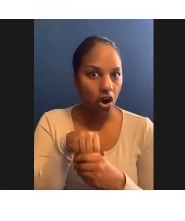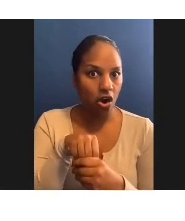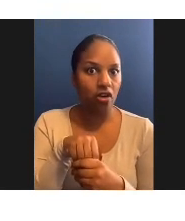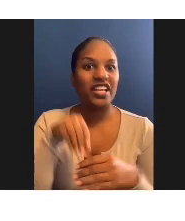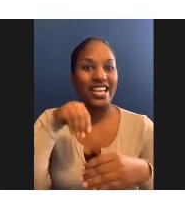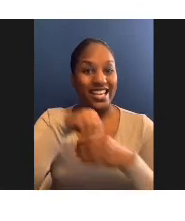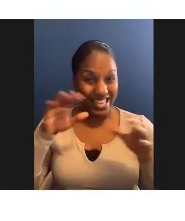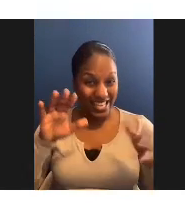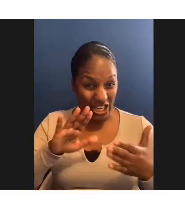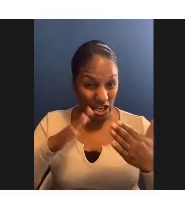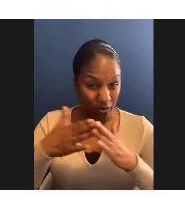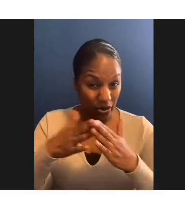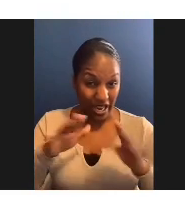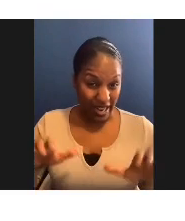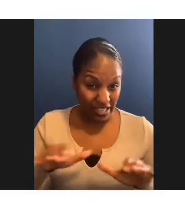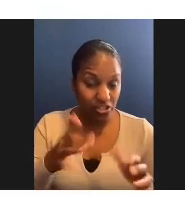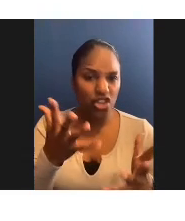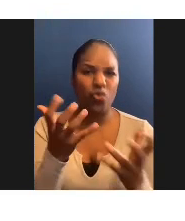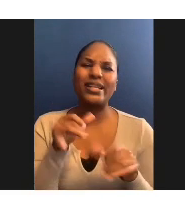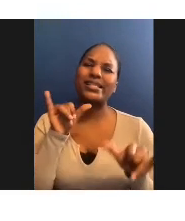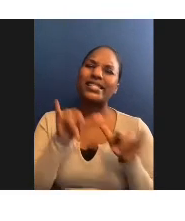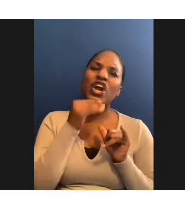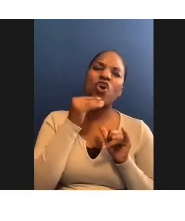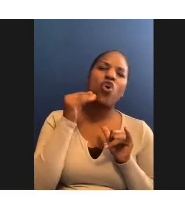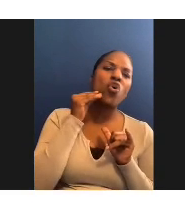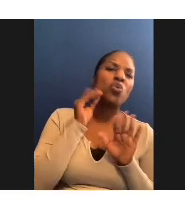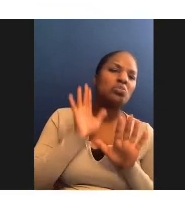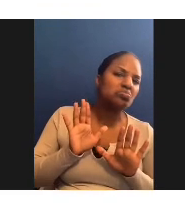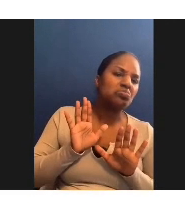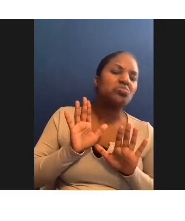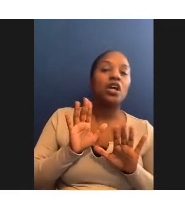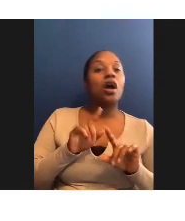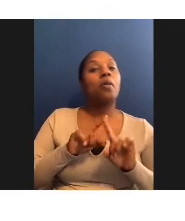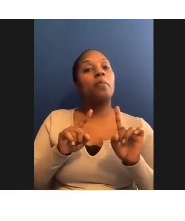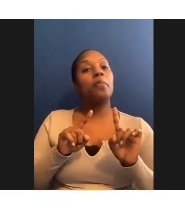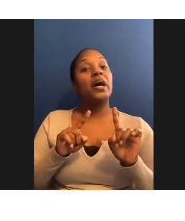just want to stay at home. And here are some links to